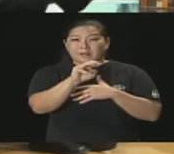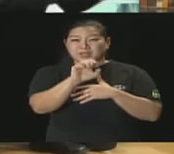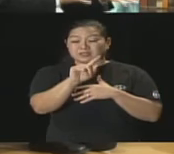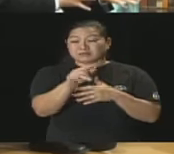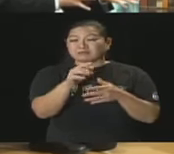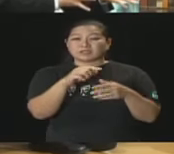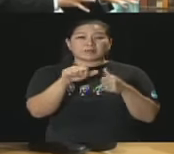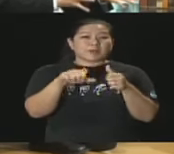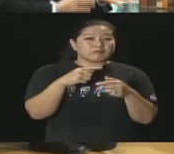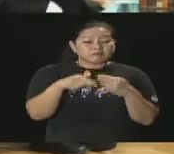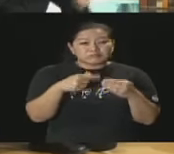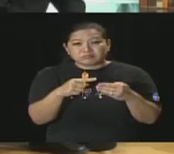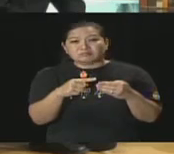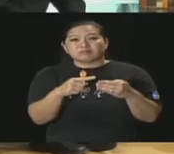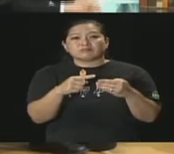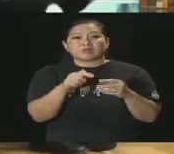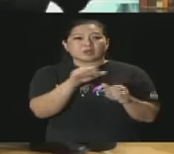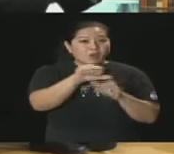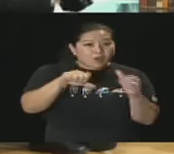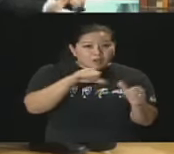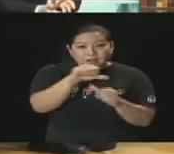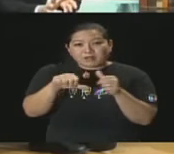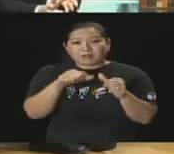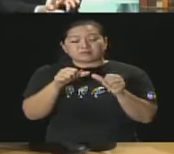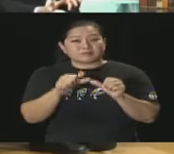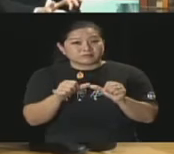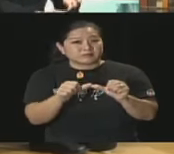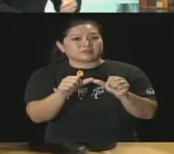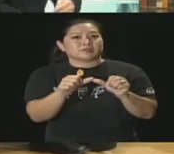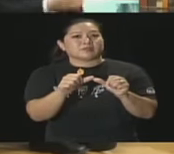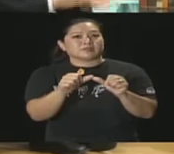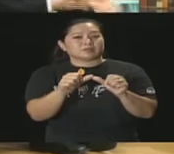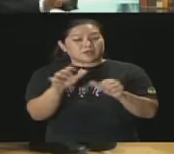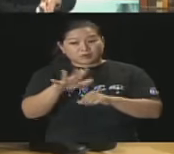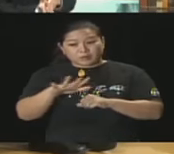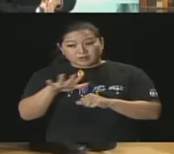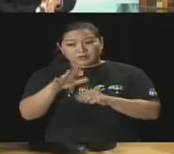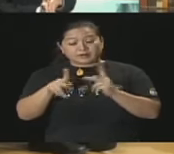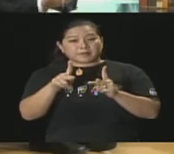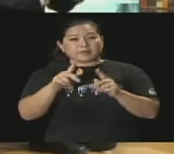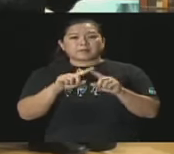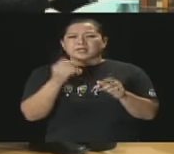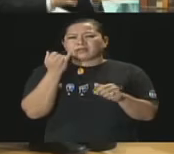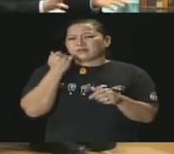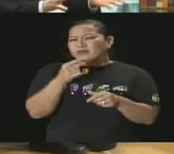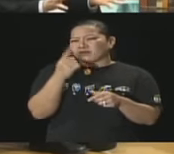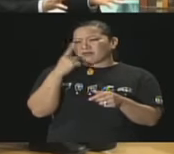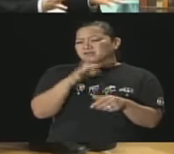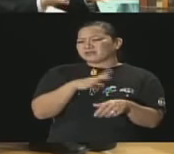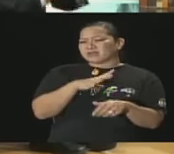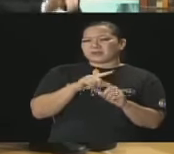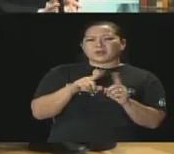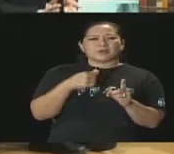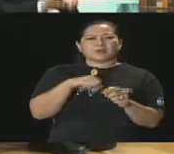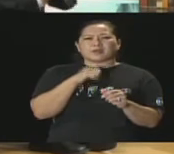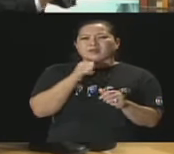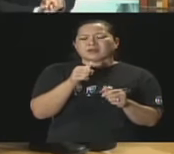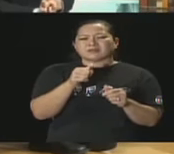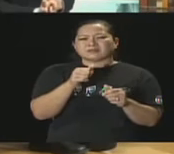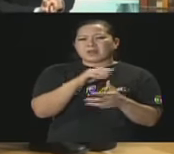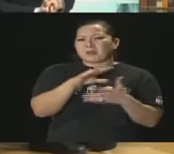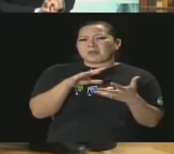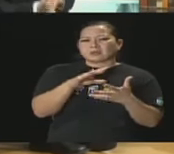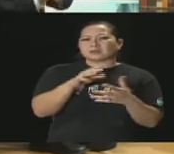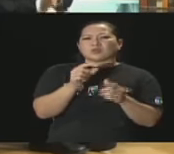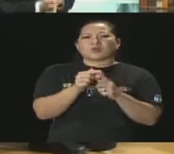sustainability, globalization, yada, yada, yada. And then we ram it right down your throat and say, if this isn't for you, fine, but we're not going to, you know, mince words and say, this is